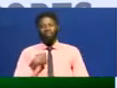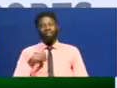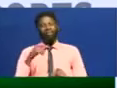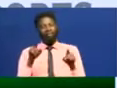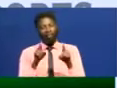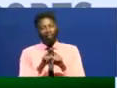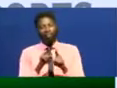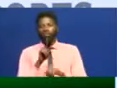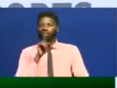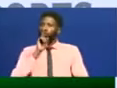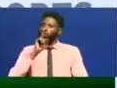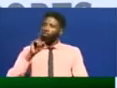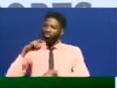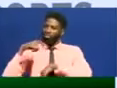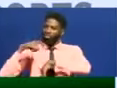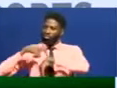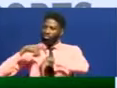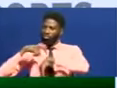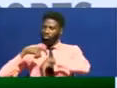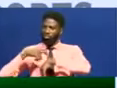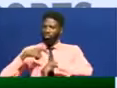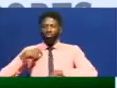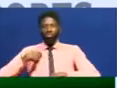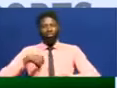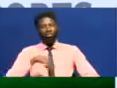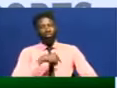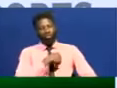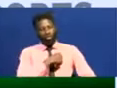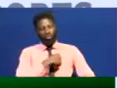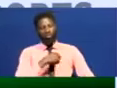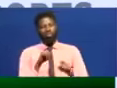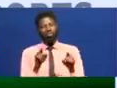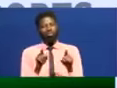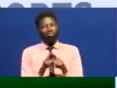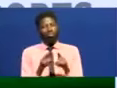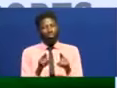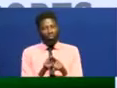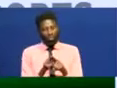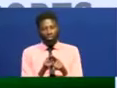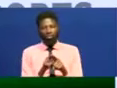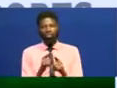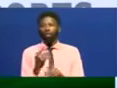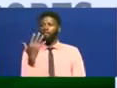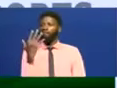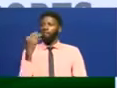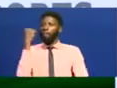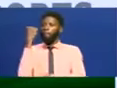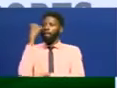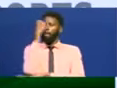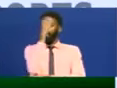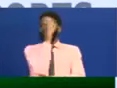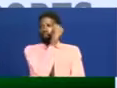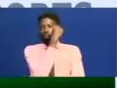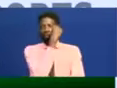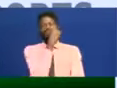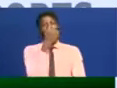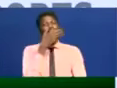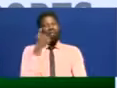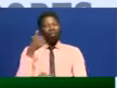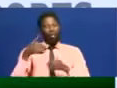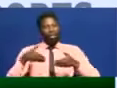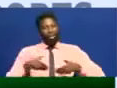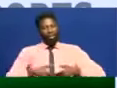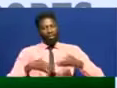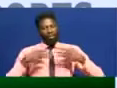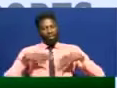doubt that by the time we solidify the 5 pillars of the Better Young People's